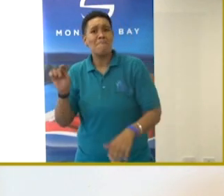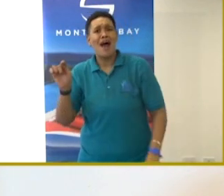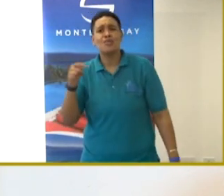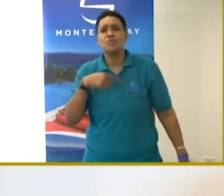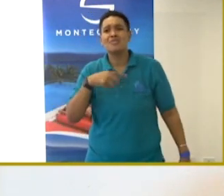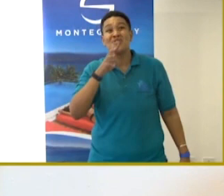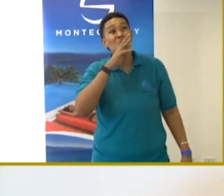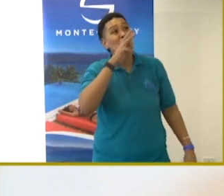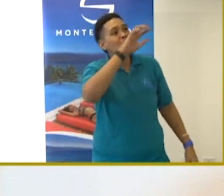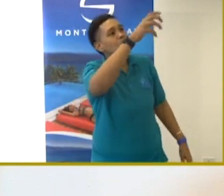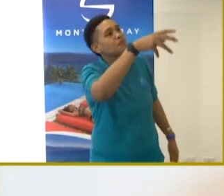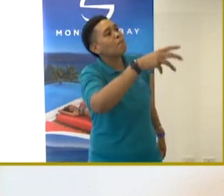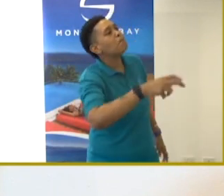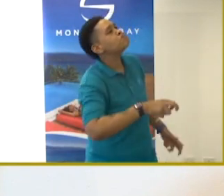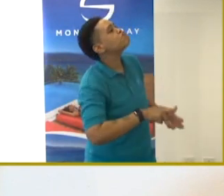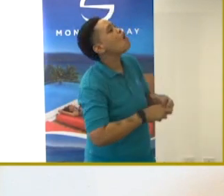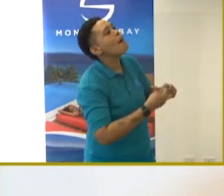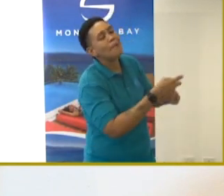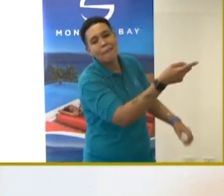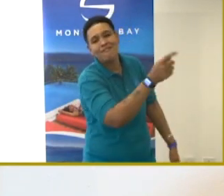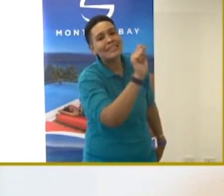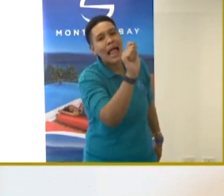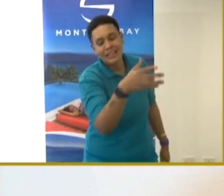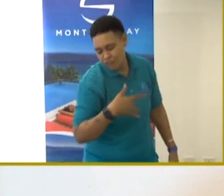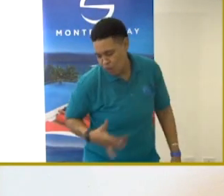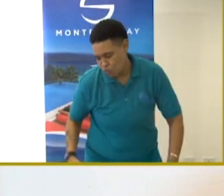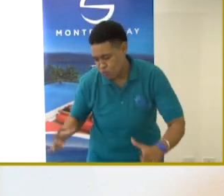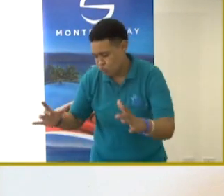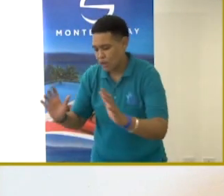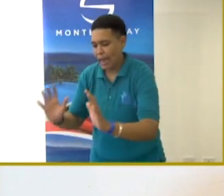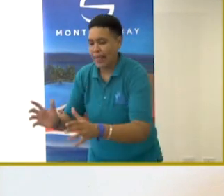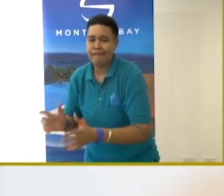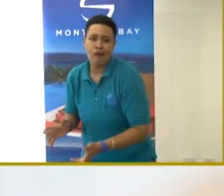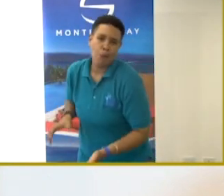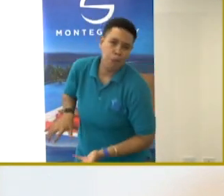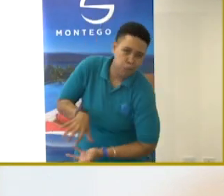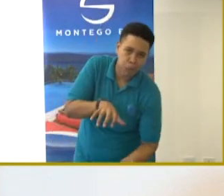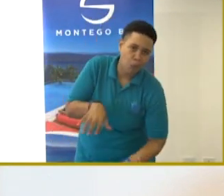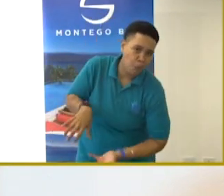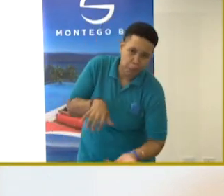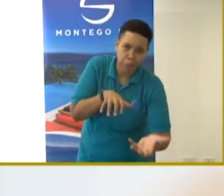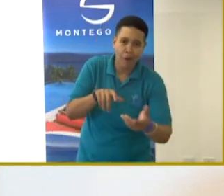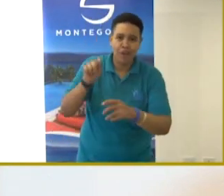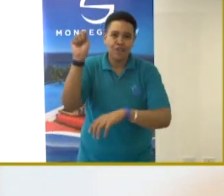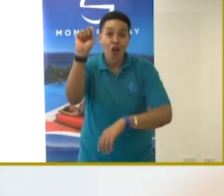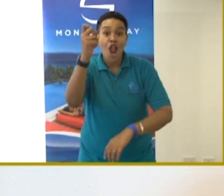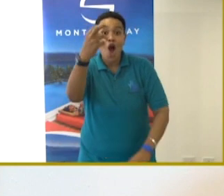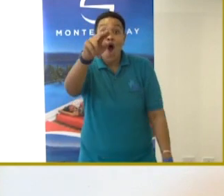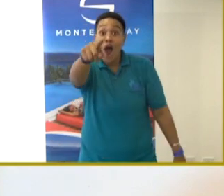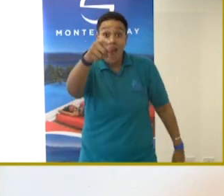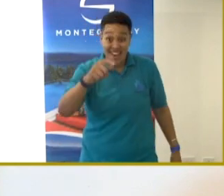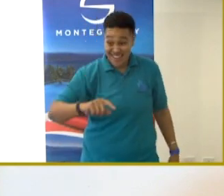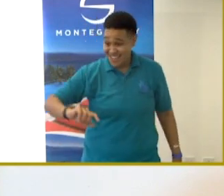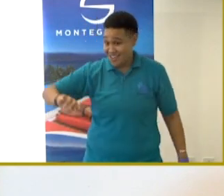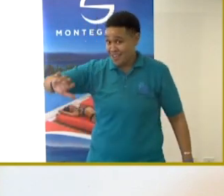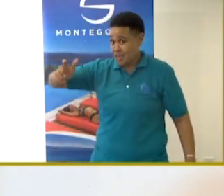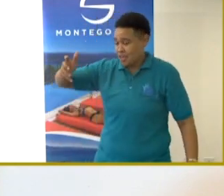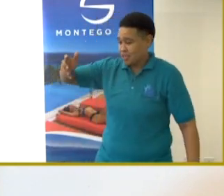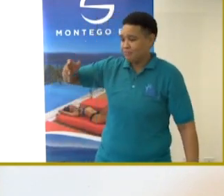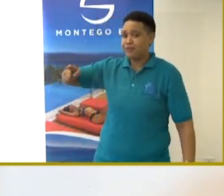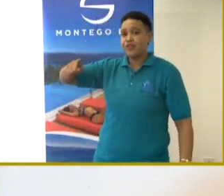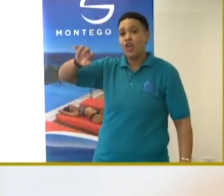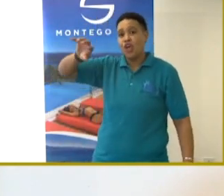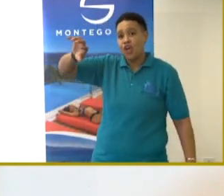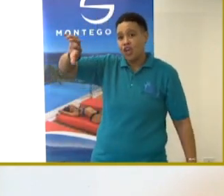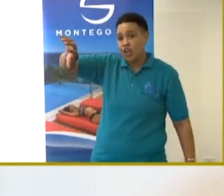you don't have running water to flush the toilet, or the leaking pipe under the sink that you